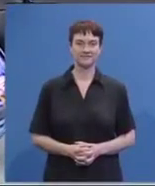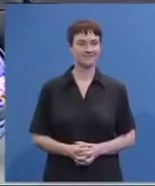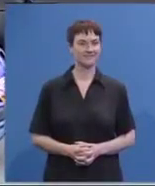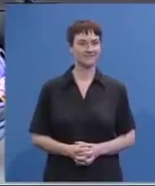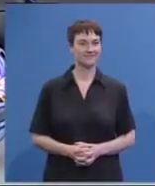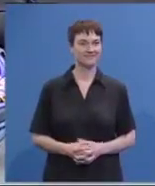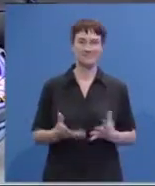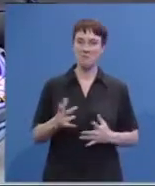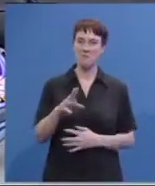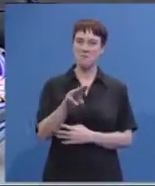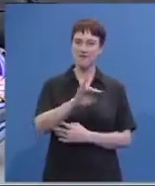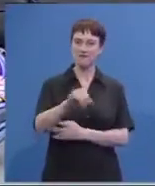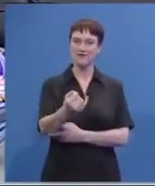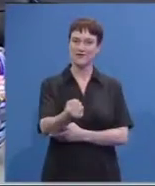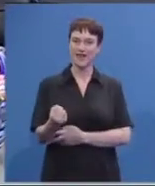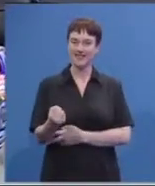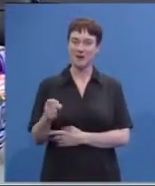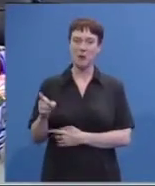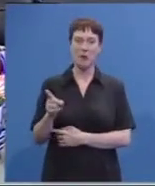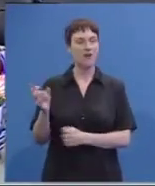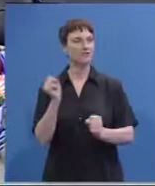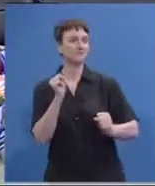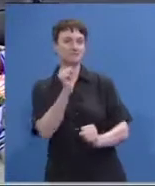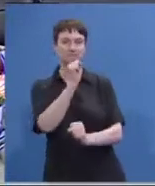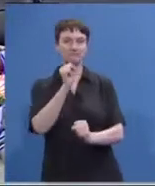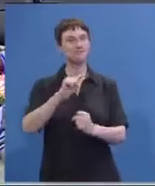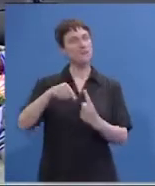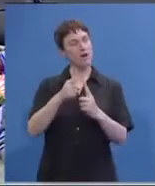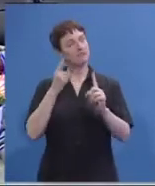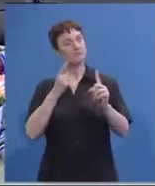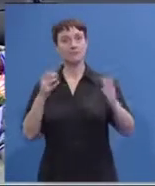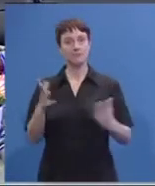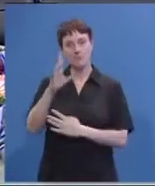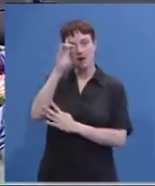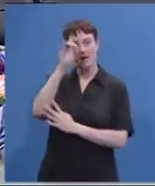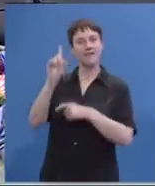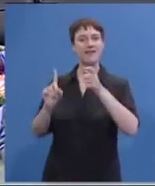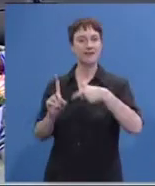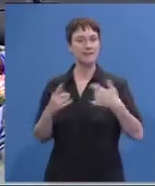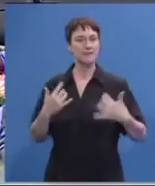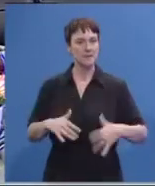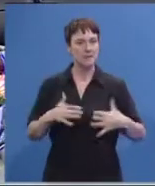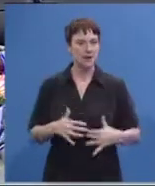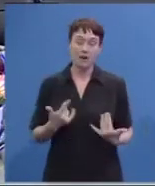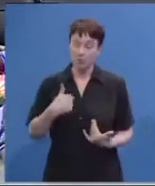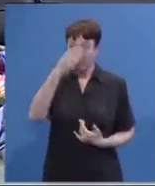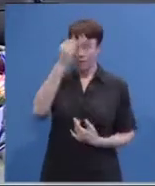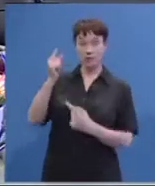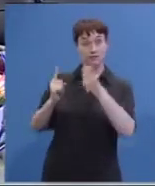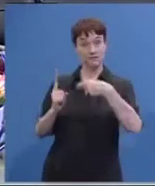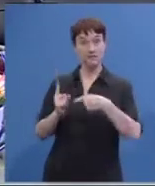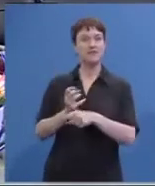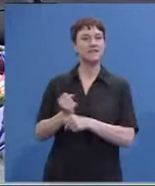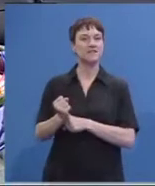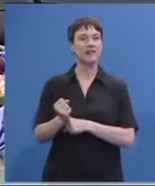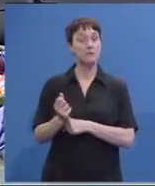Michael Jackson, trying to put it in perspective for us. So another great man who has left us, and we will never forget him. But